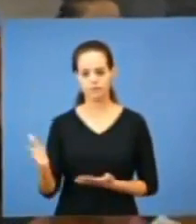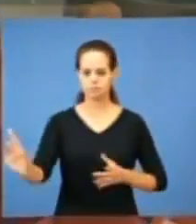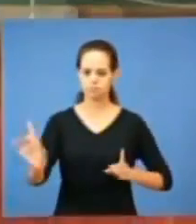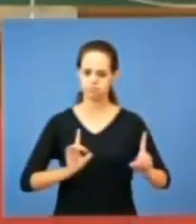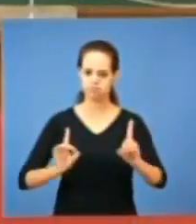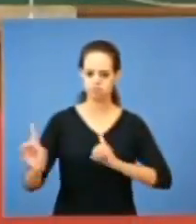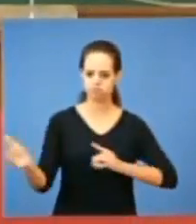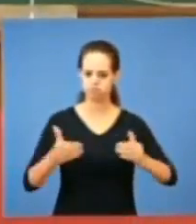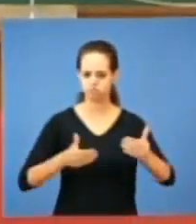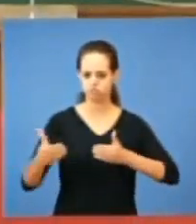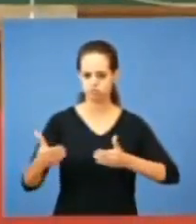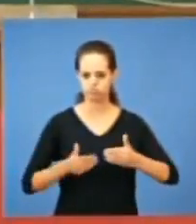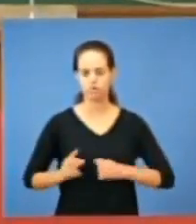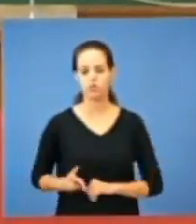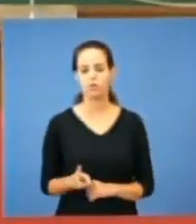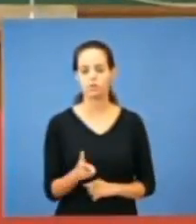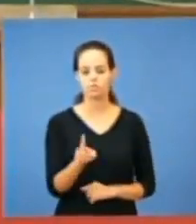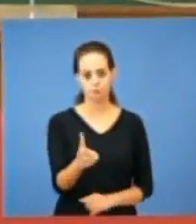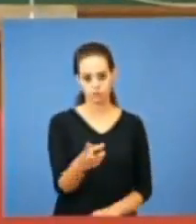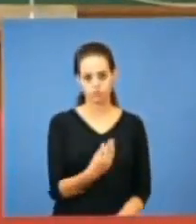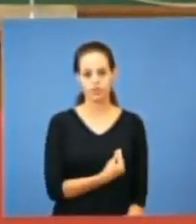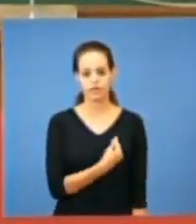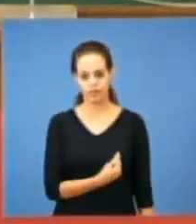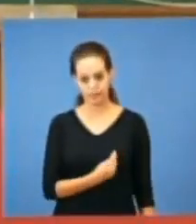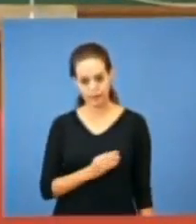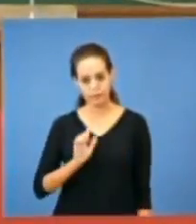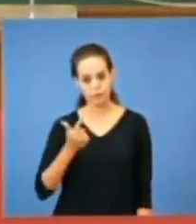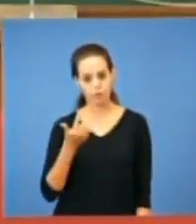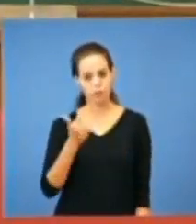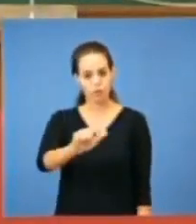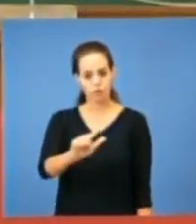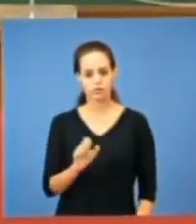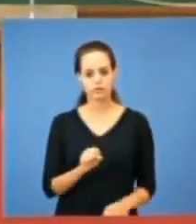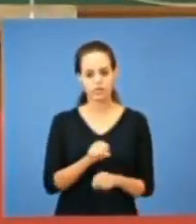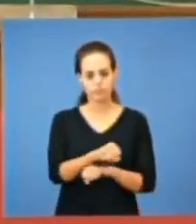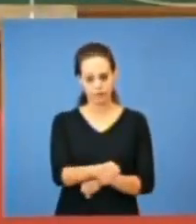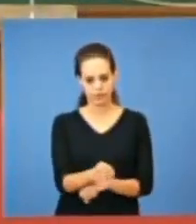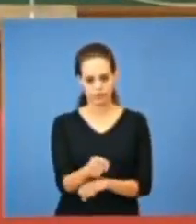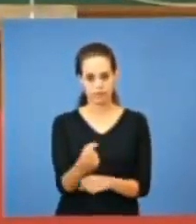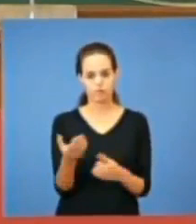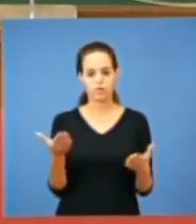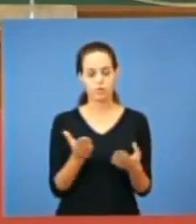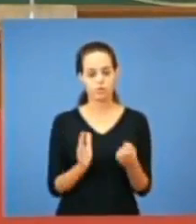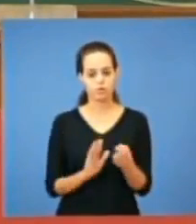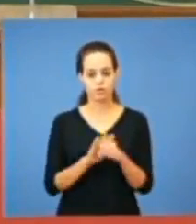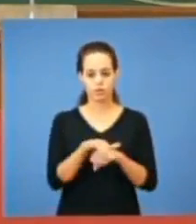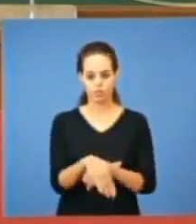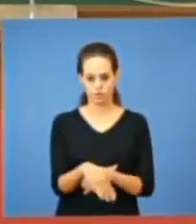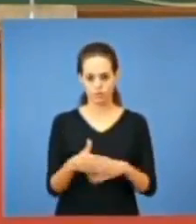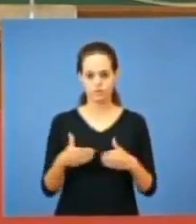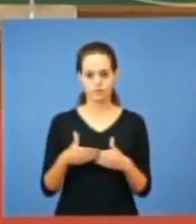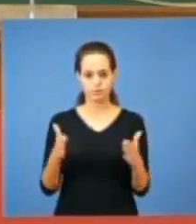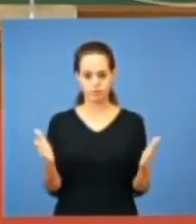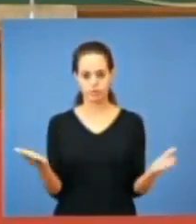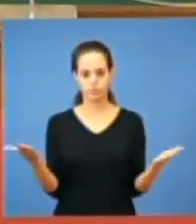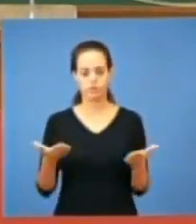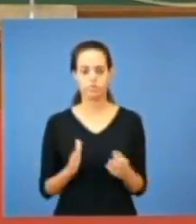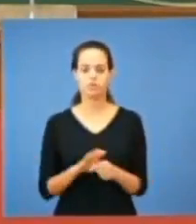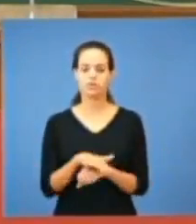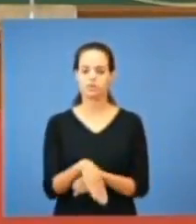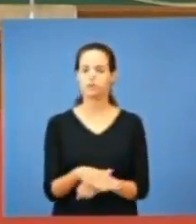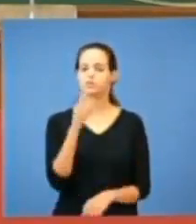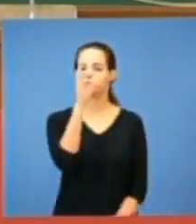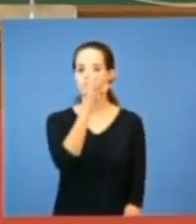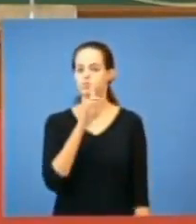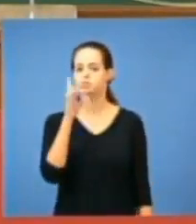brethren that are going to stay with us for our next seminar. It's going to start